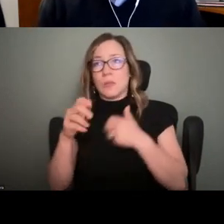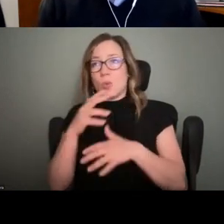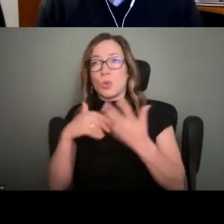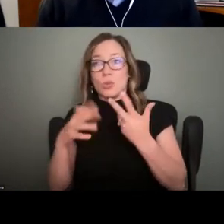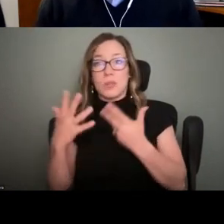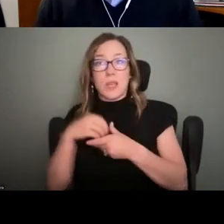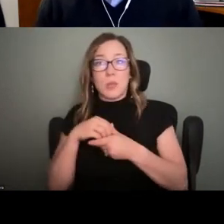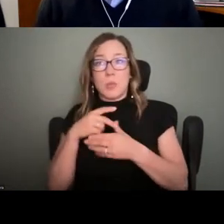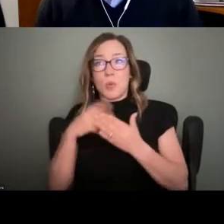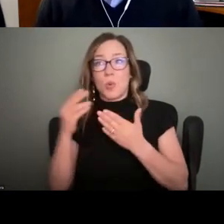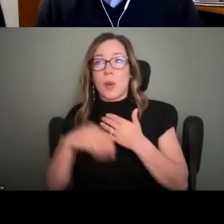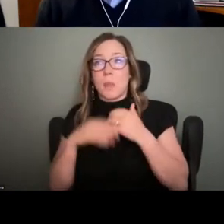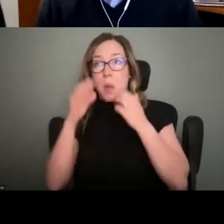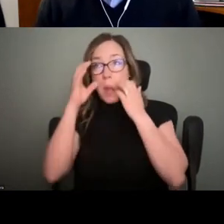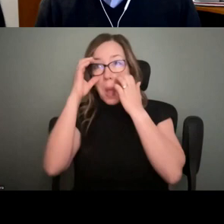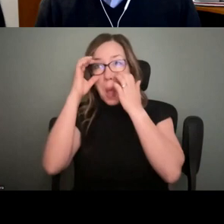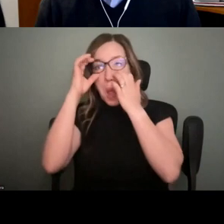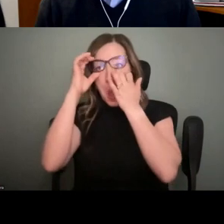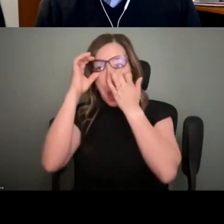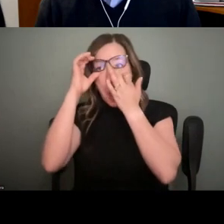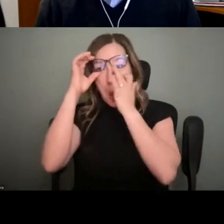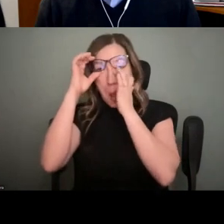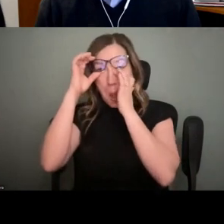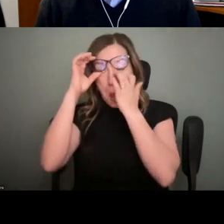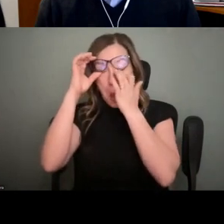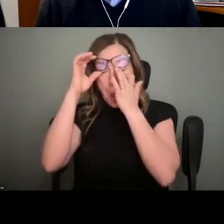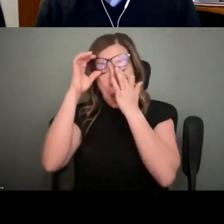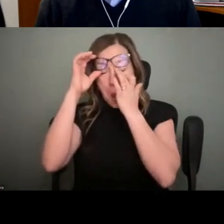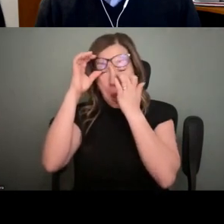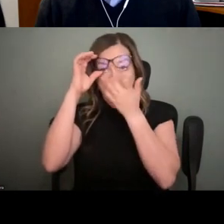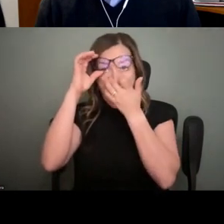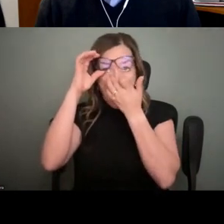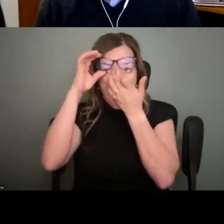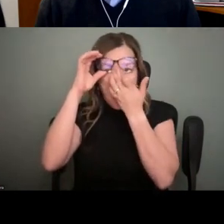and do that. I'll kind of read some of those out in the chat.